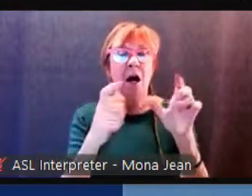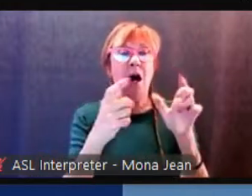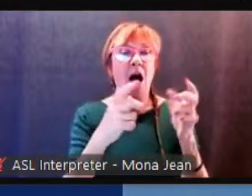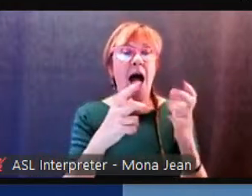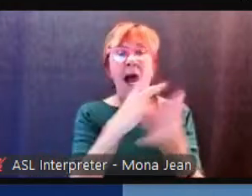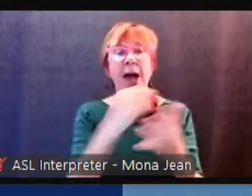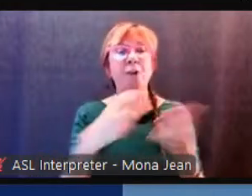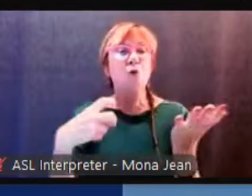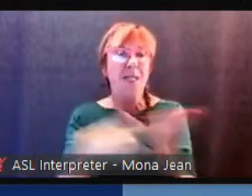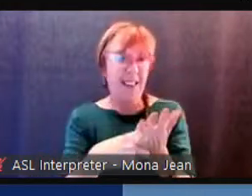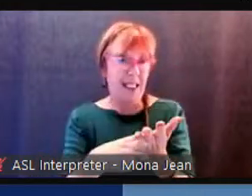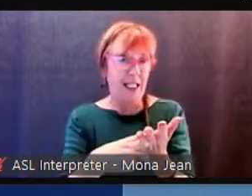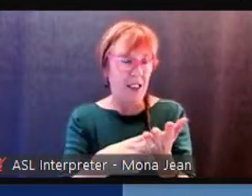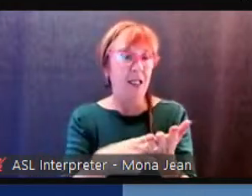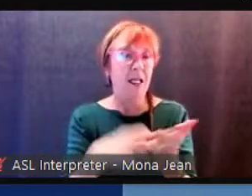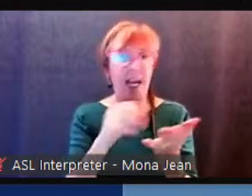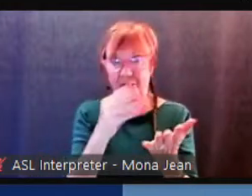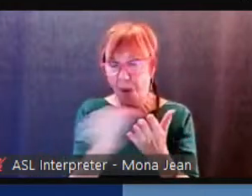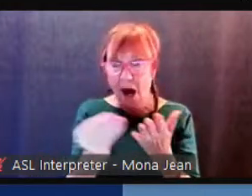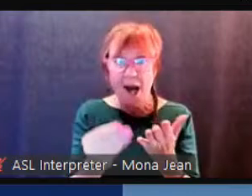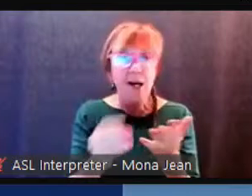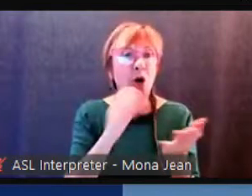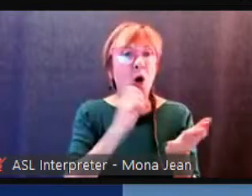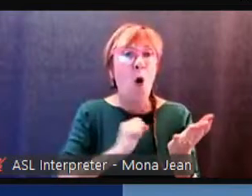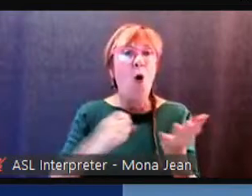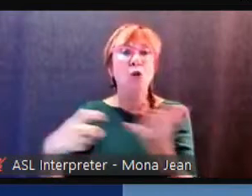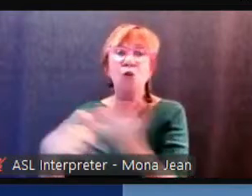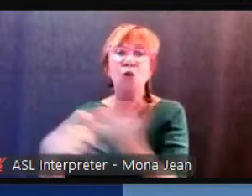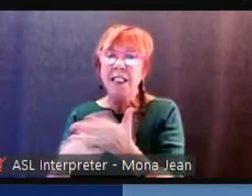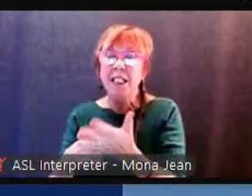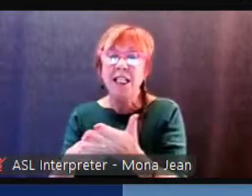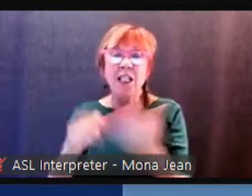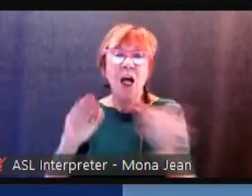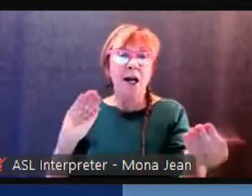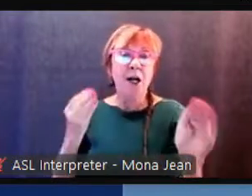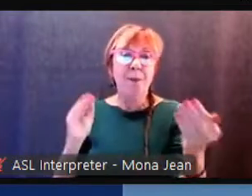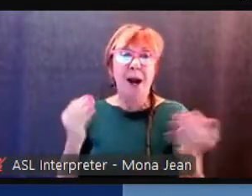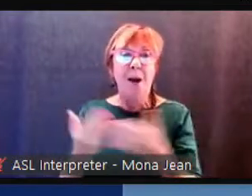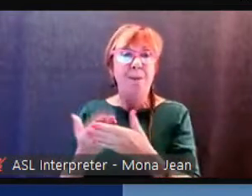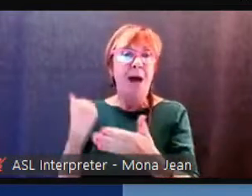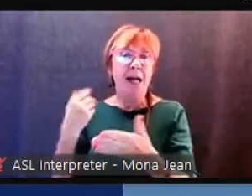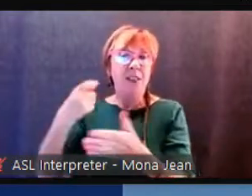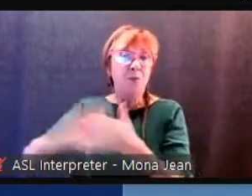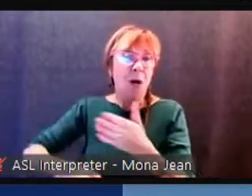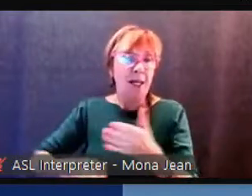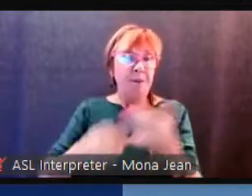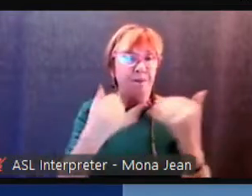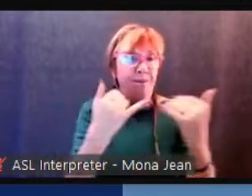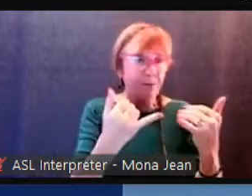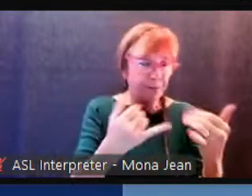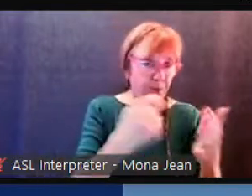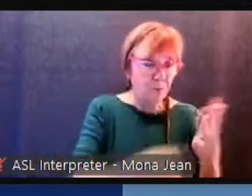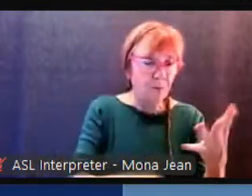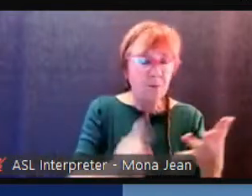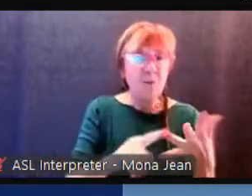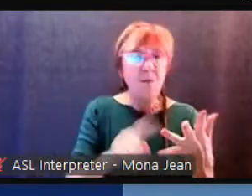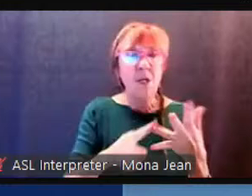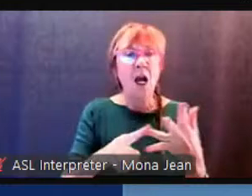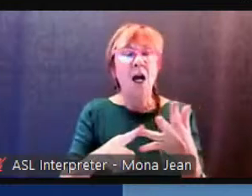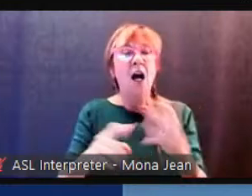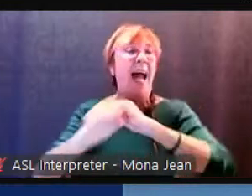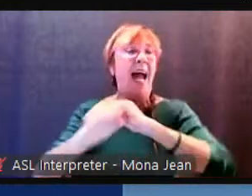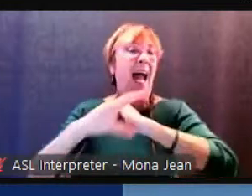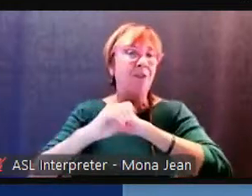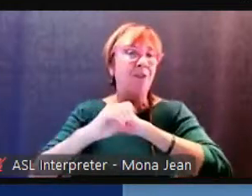if purchases were made, old receipts showing former item price, price advertisements such